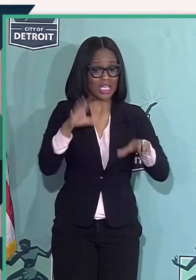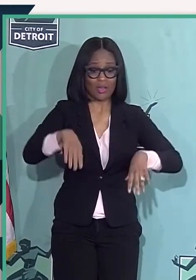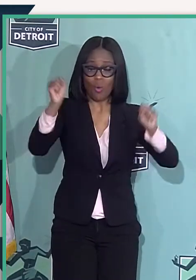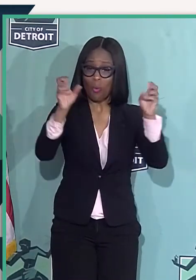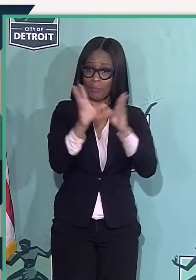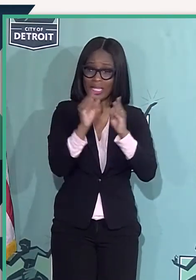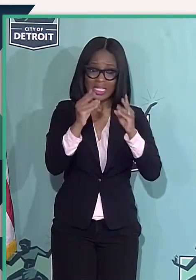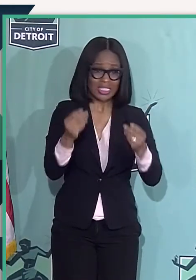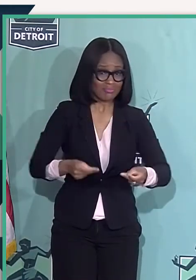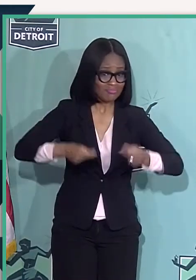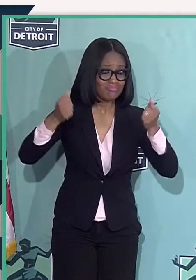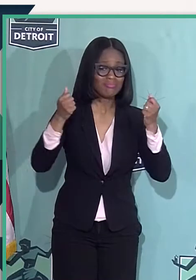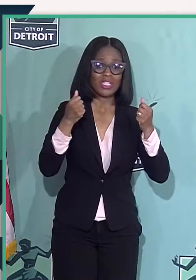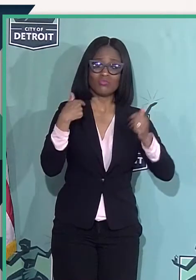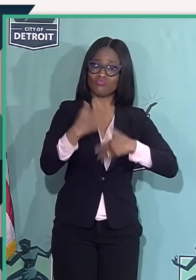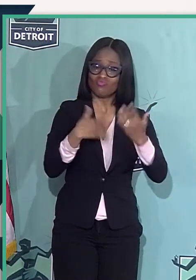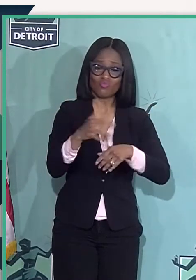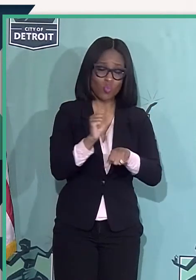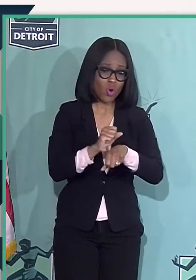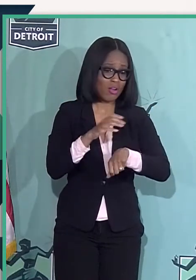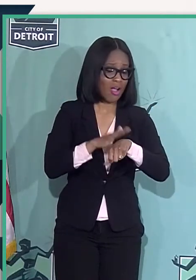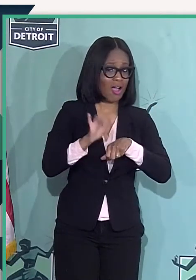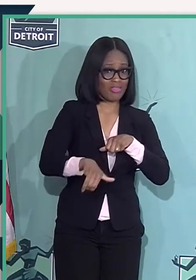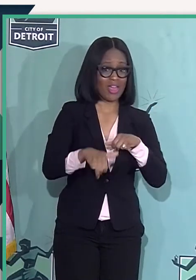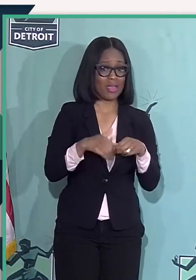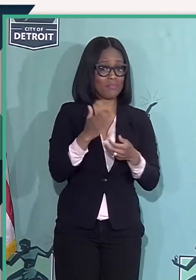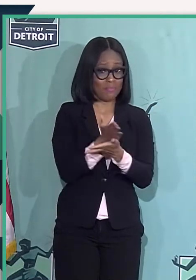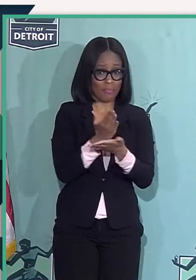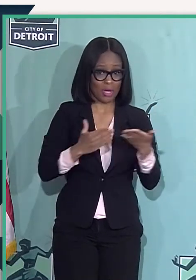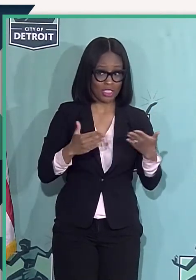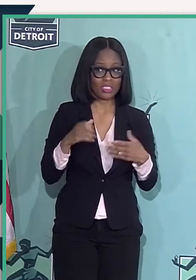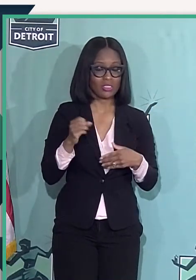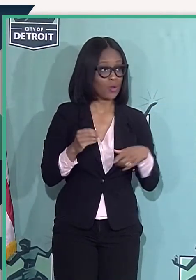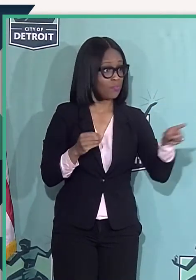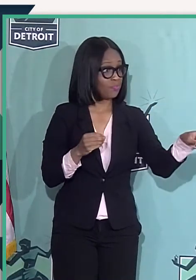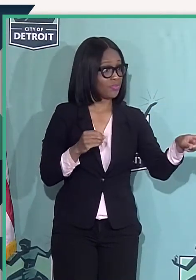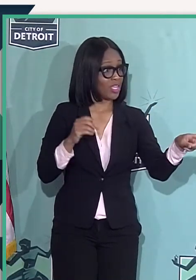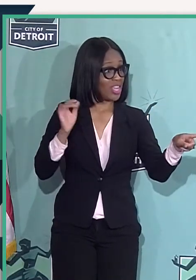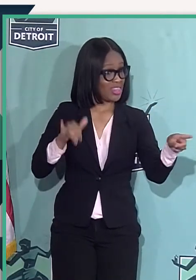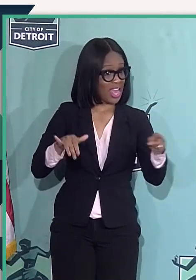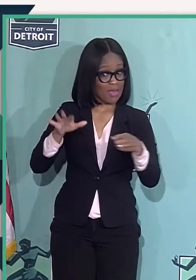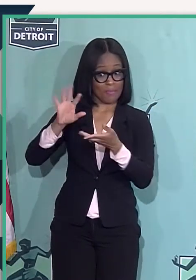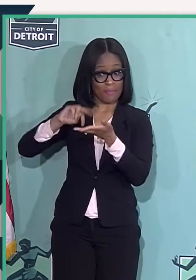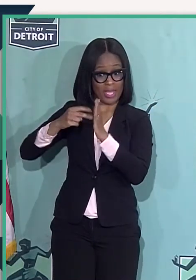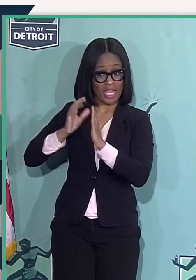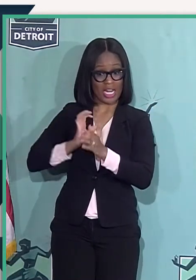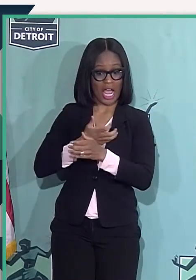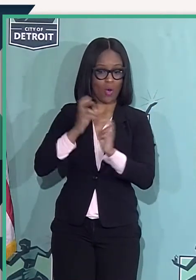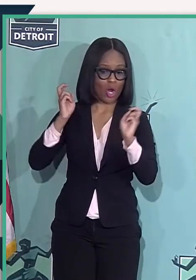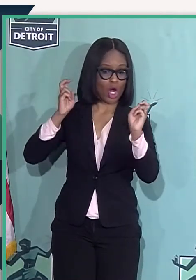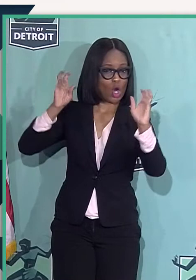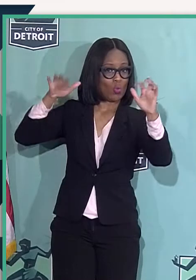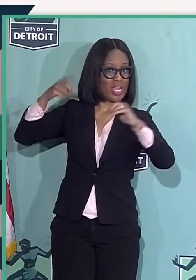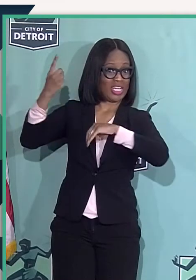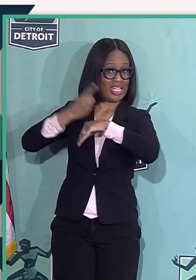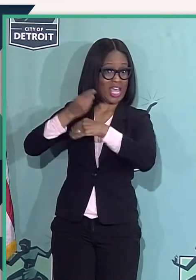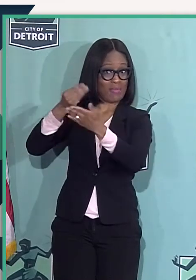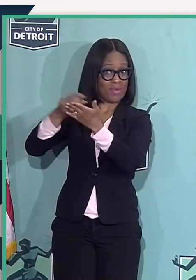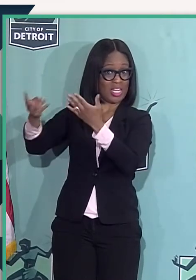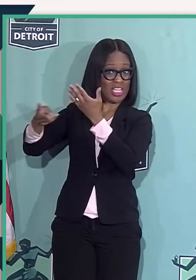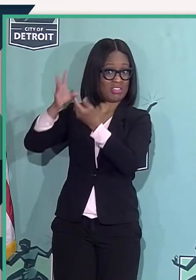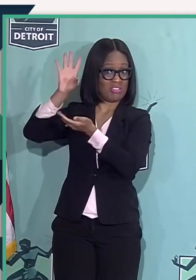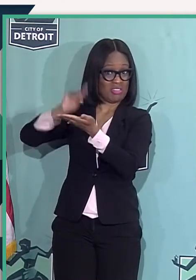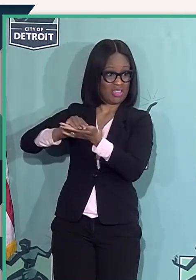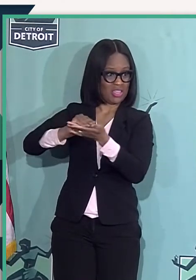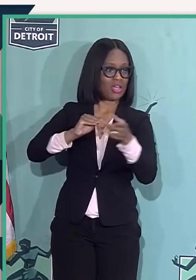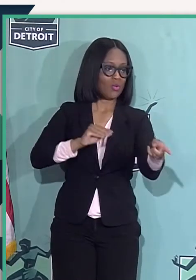and acted decisively. And does that deplete the rainy day fund? There's a statutory amount